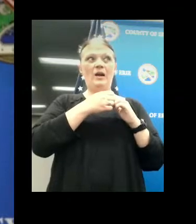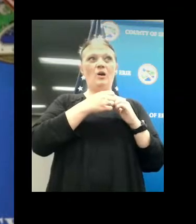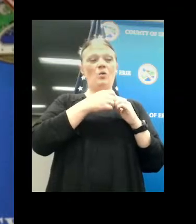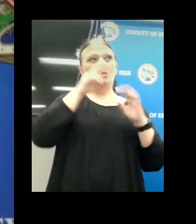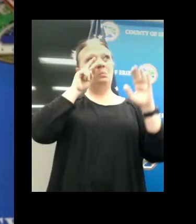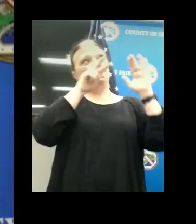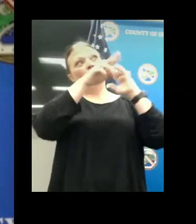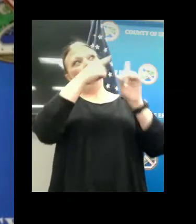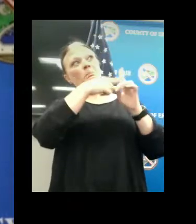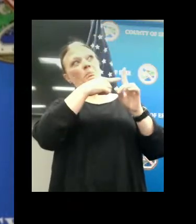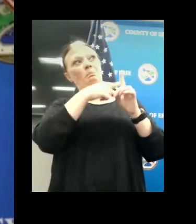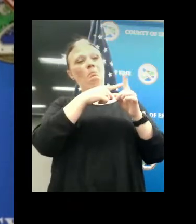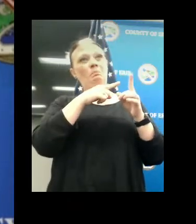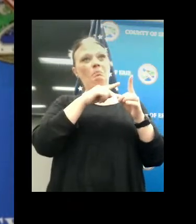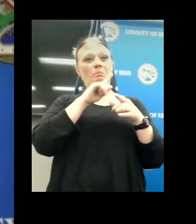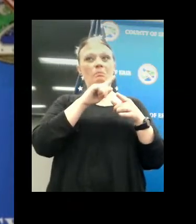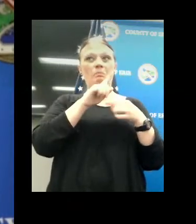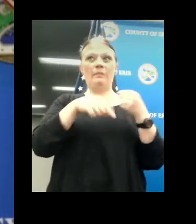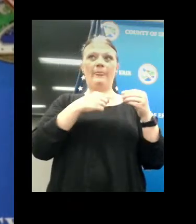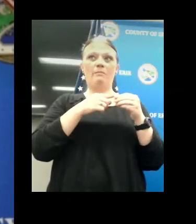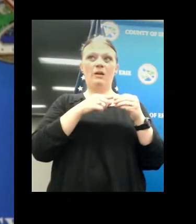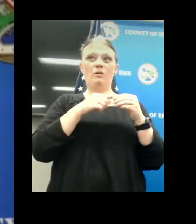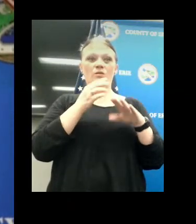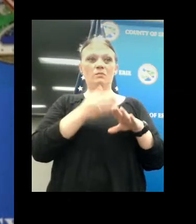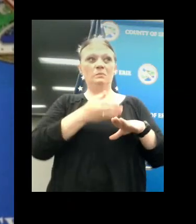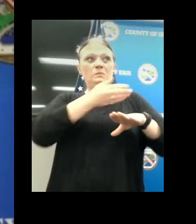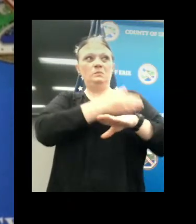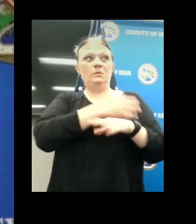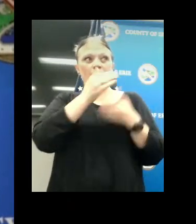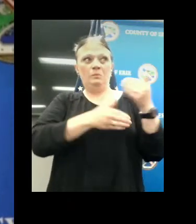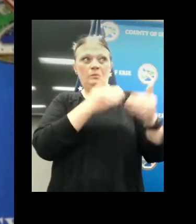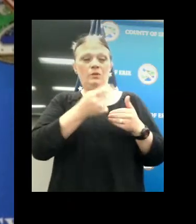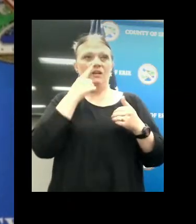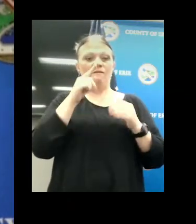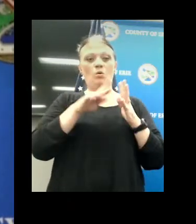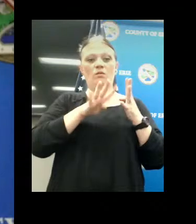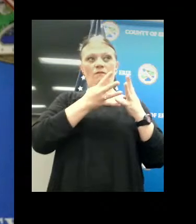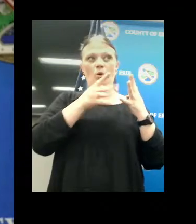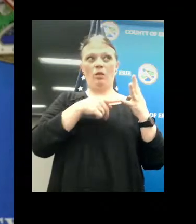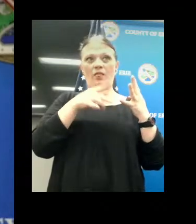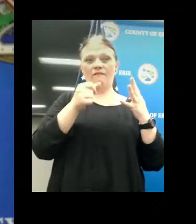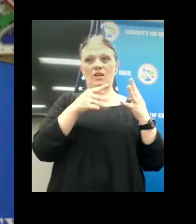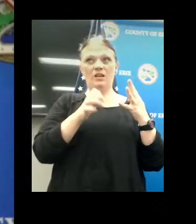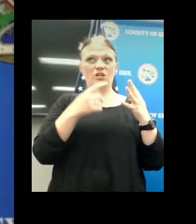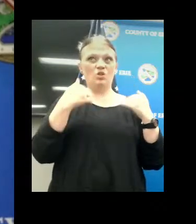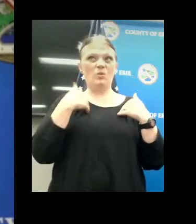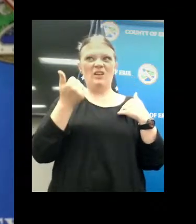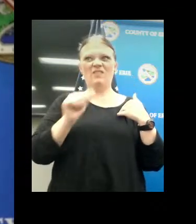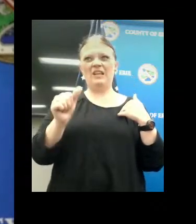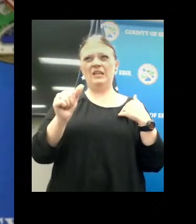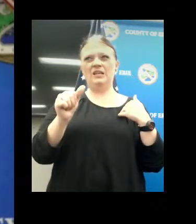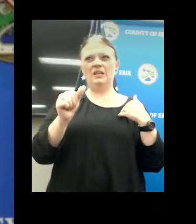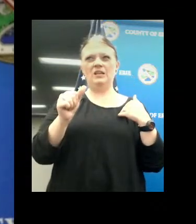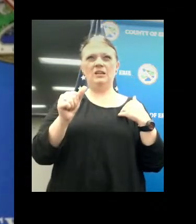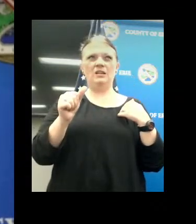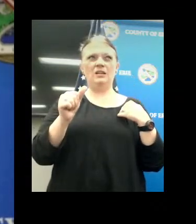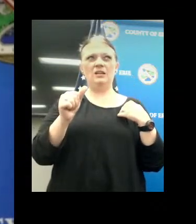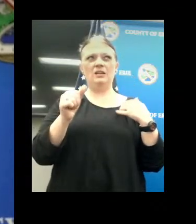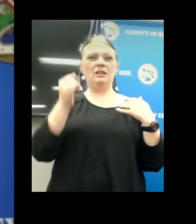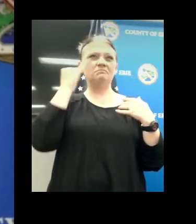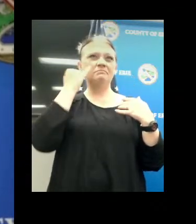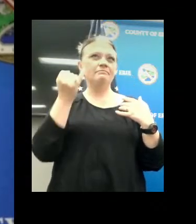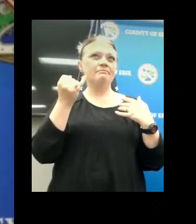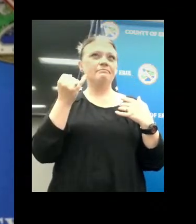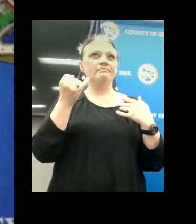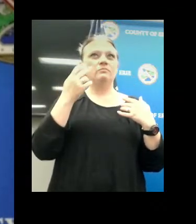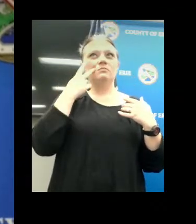you regarding our progress toward reopening in phase 4? And in general, do you have any insights on what we've